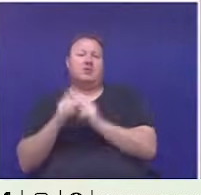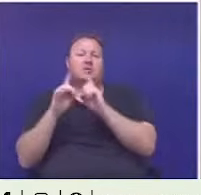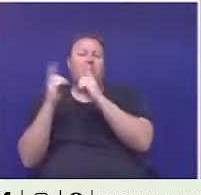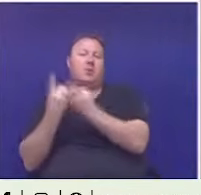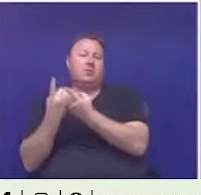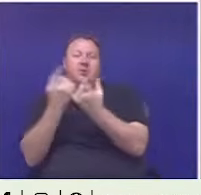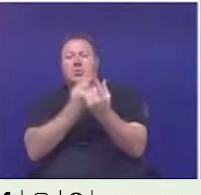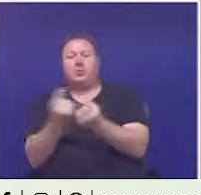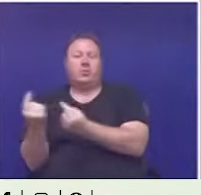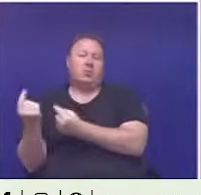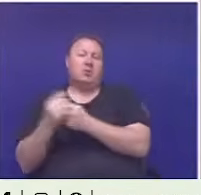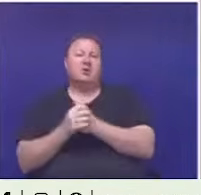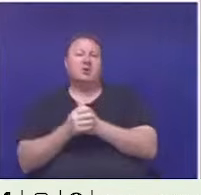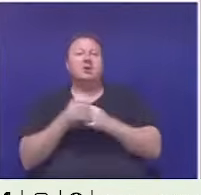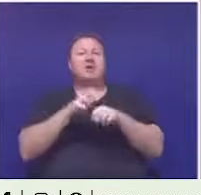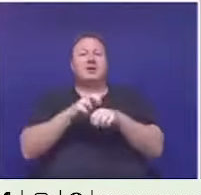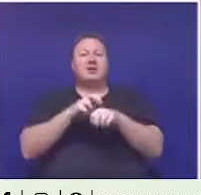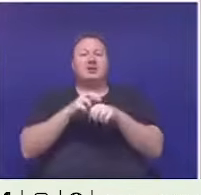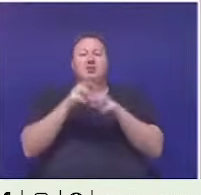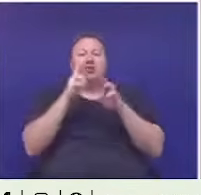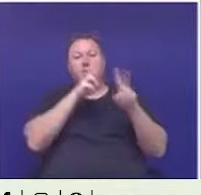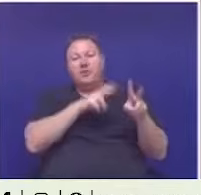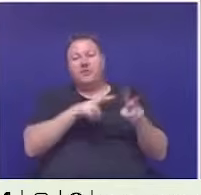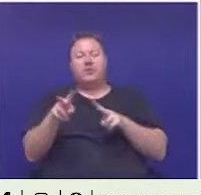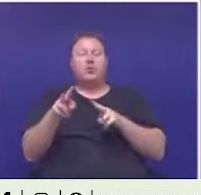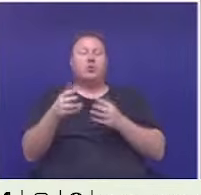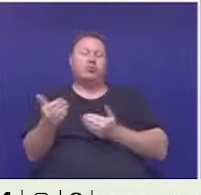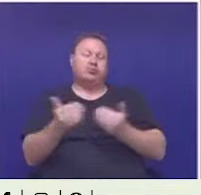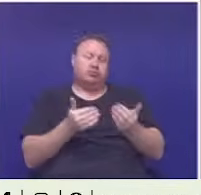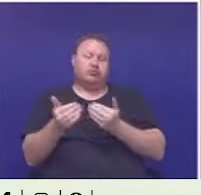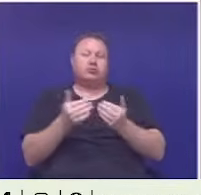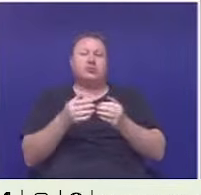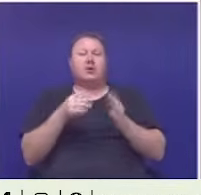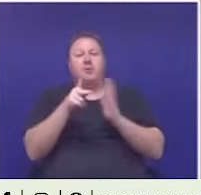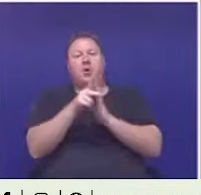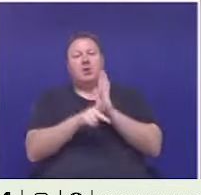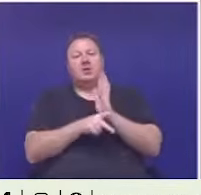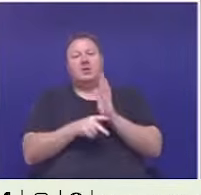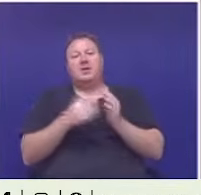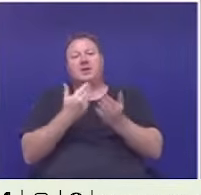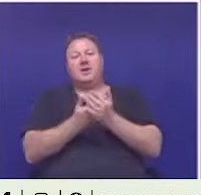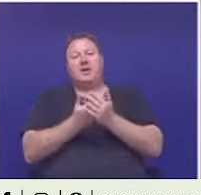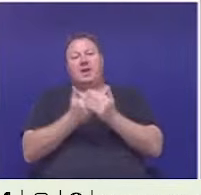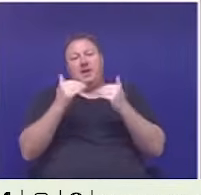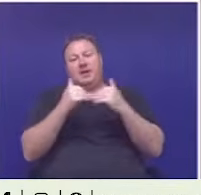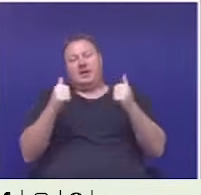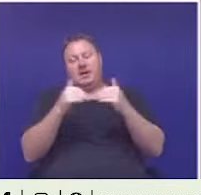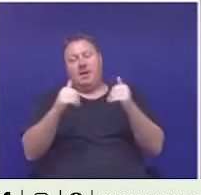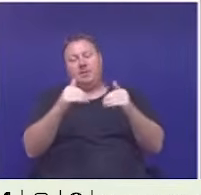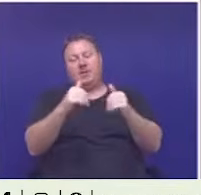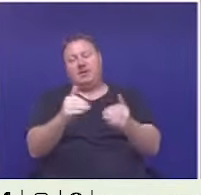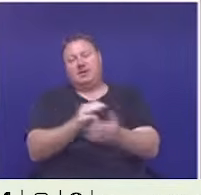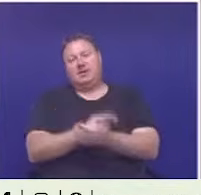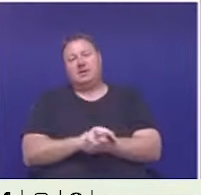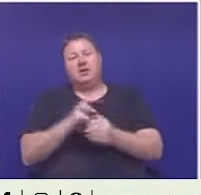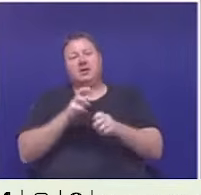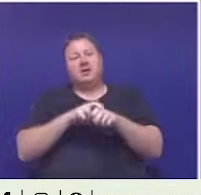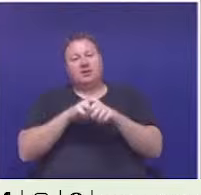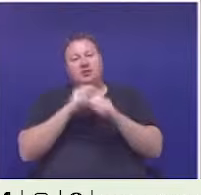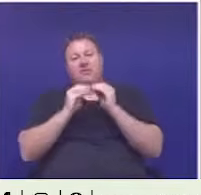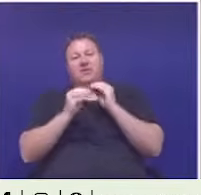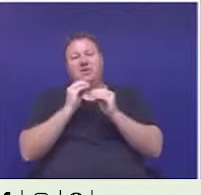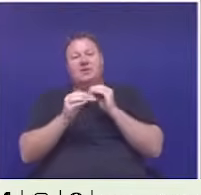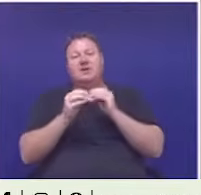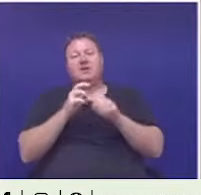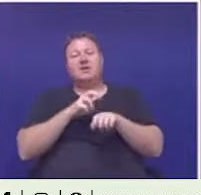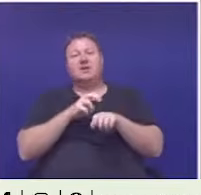coordinate into this review of this policy, there's still going to be gaps. And that's, for me, is where we need to fill in those gaps and make sure that we come up with